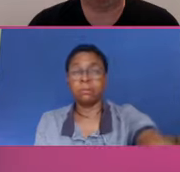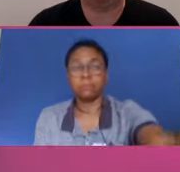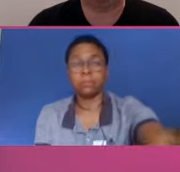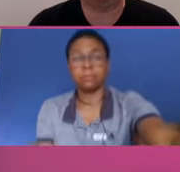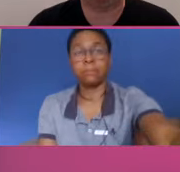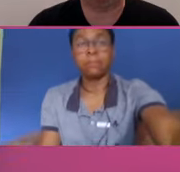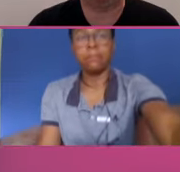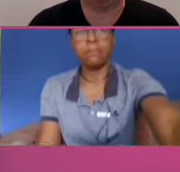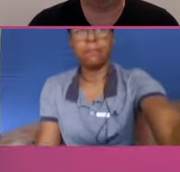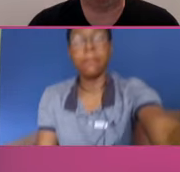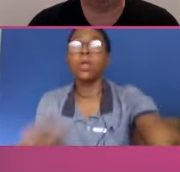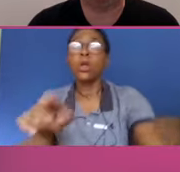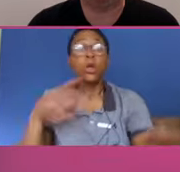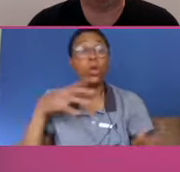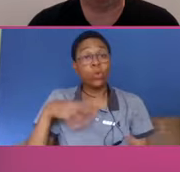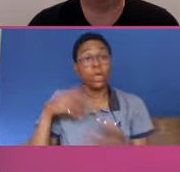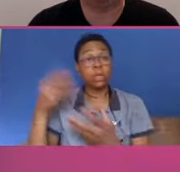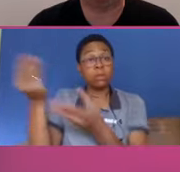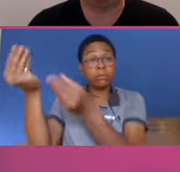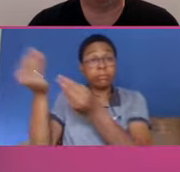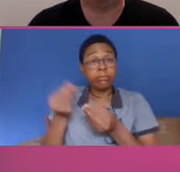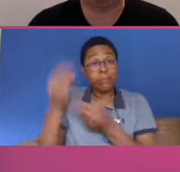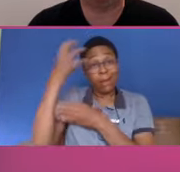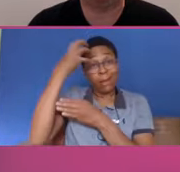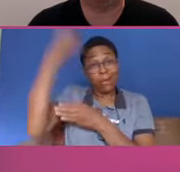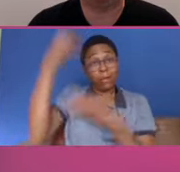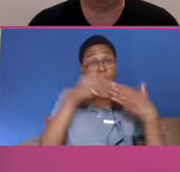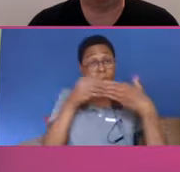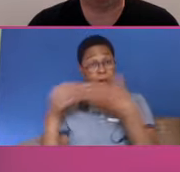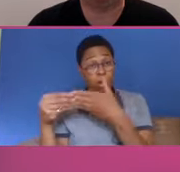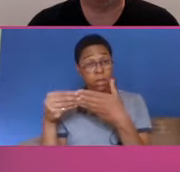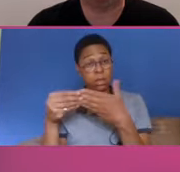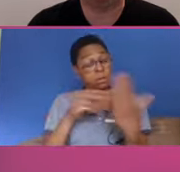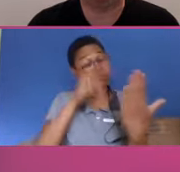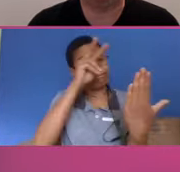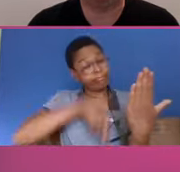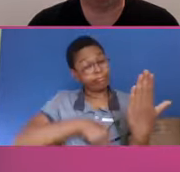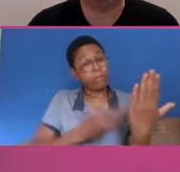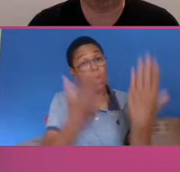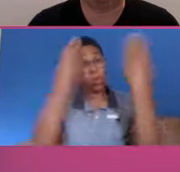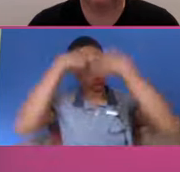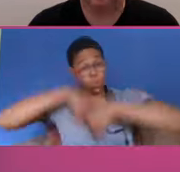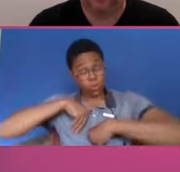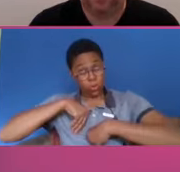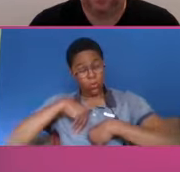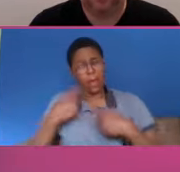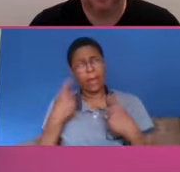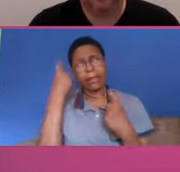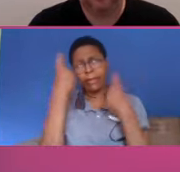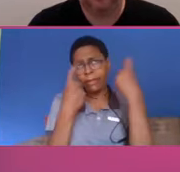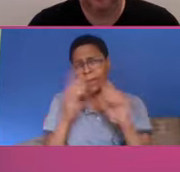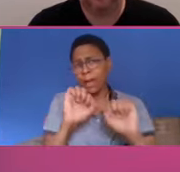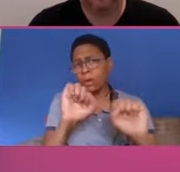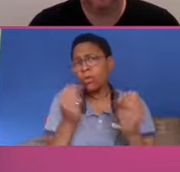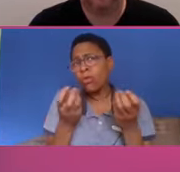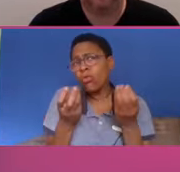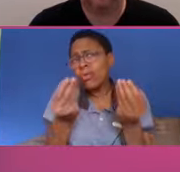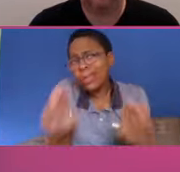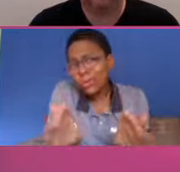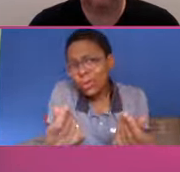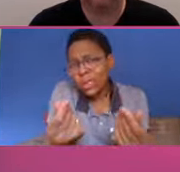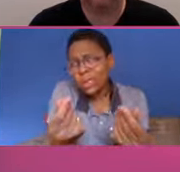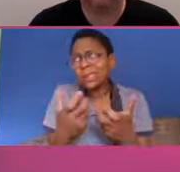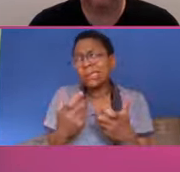in government guidance. Consider the resources available to you and think realistically about how you can